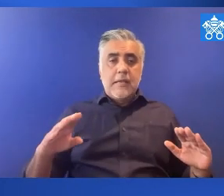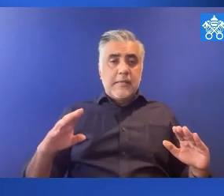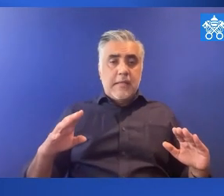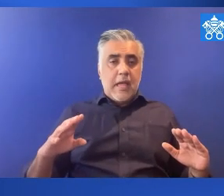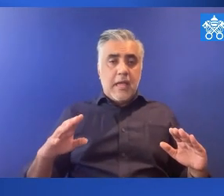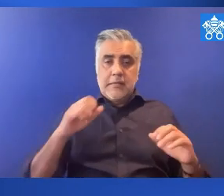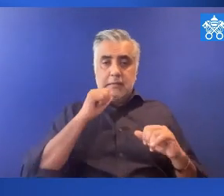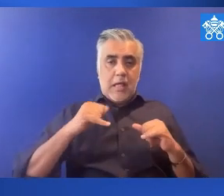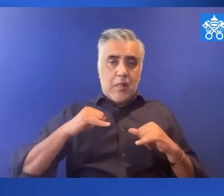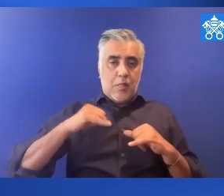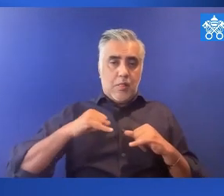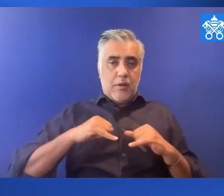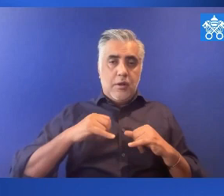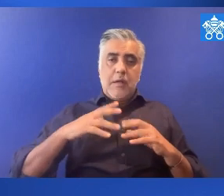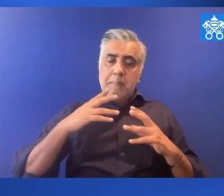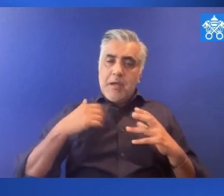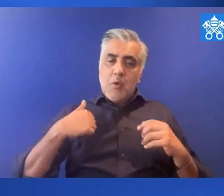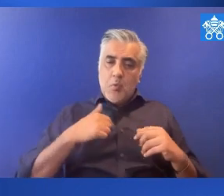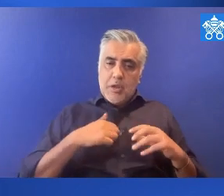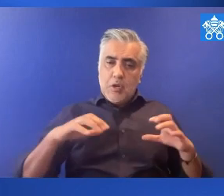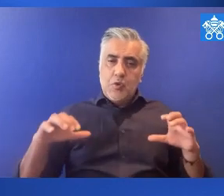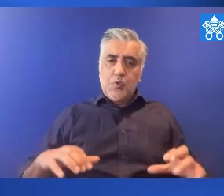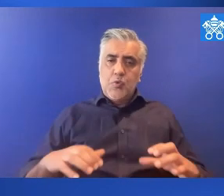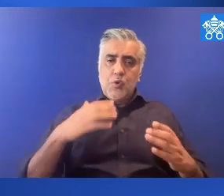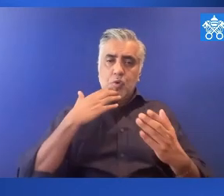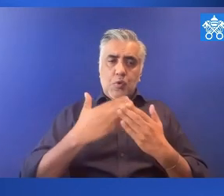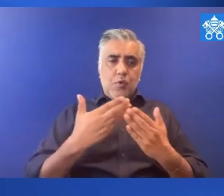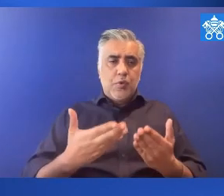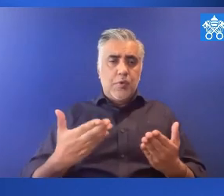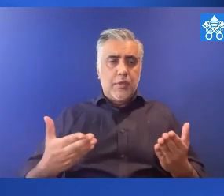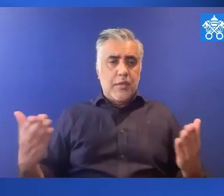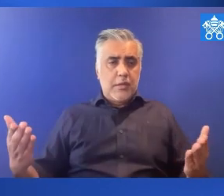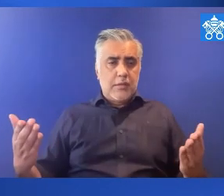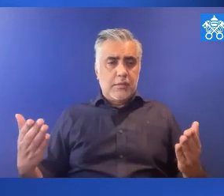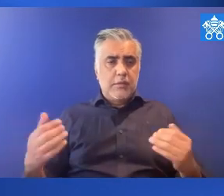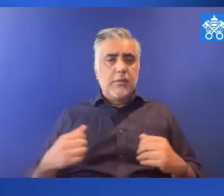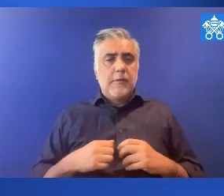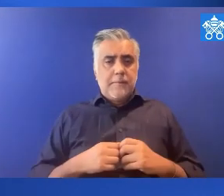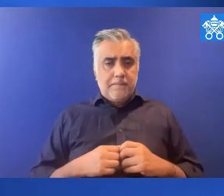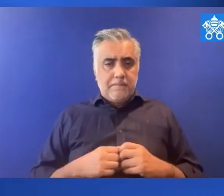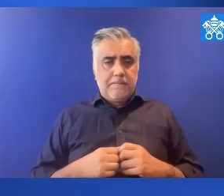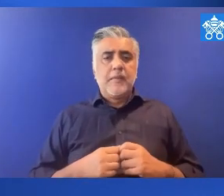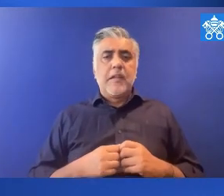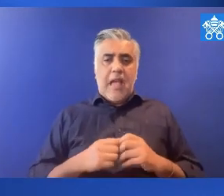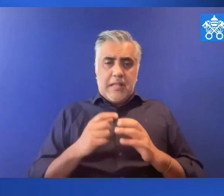It is a peace that draws you towards the Lord and makes you do good things.